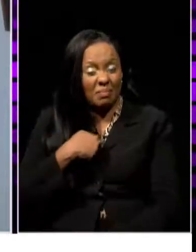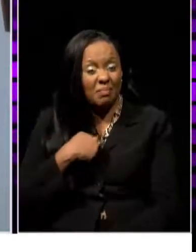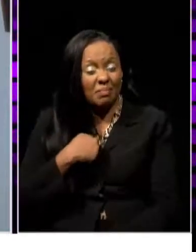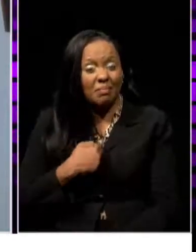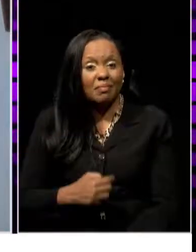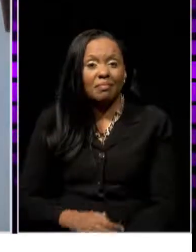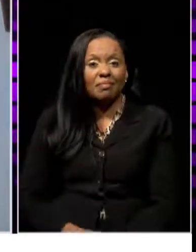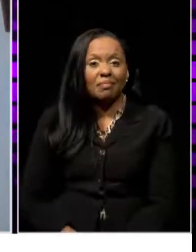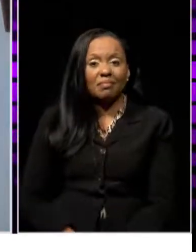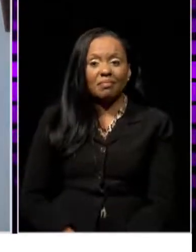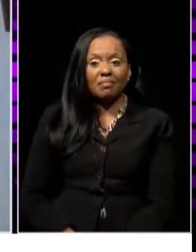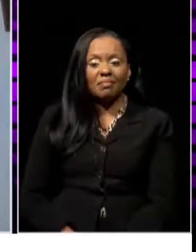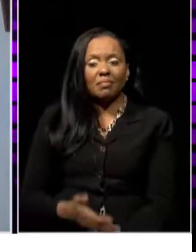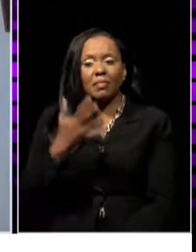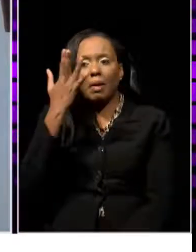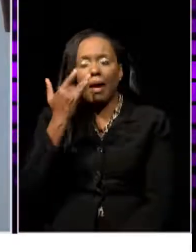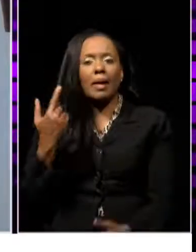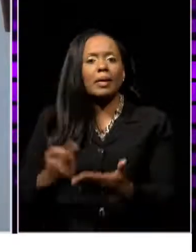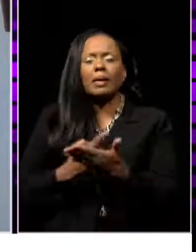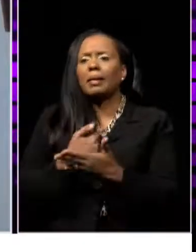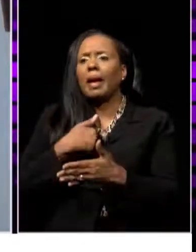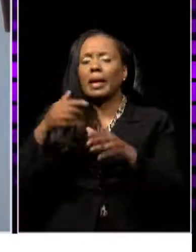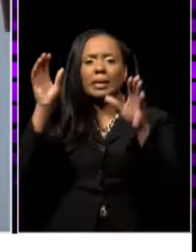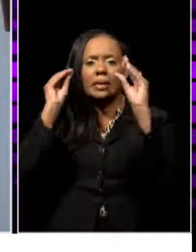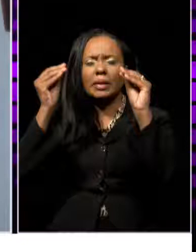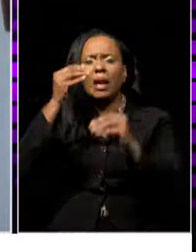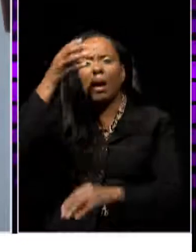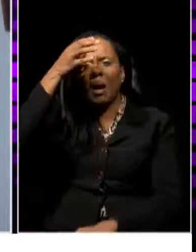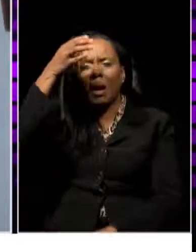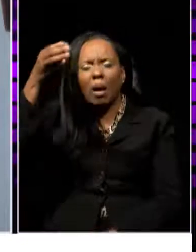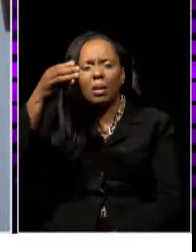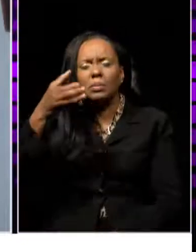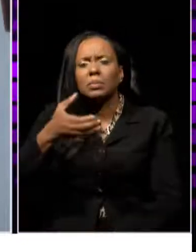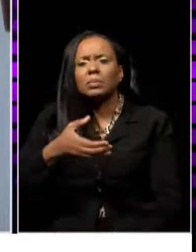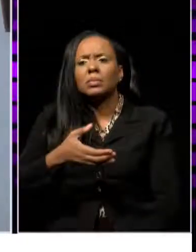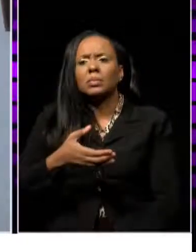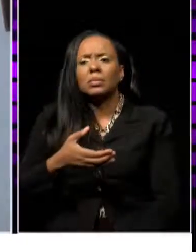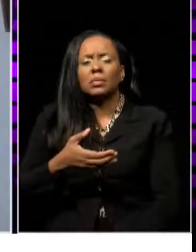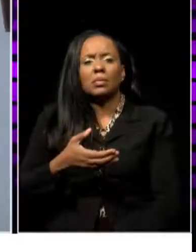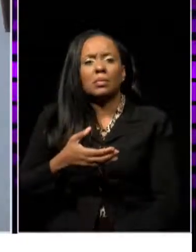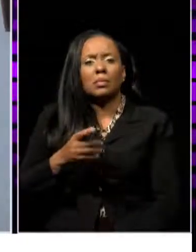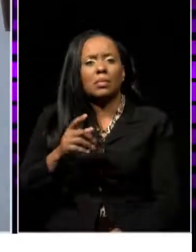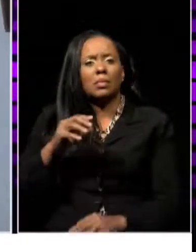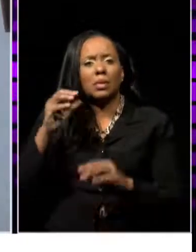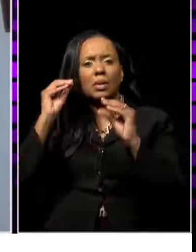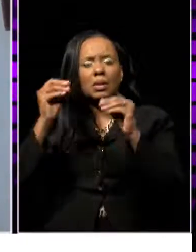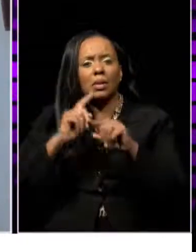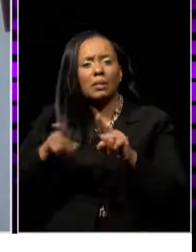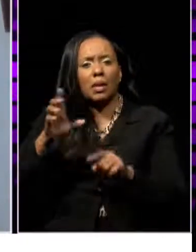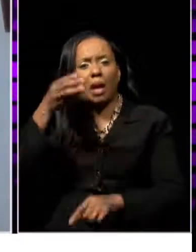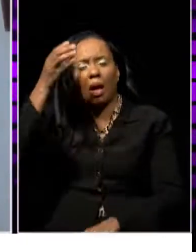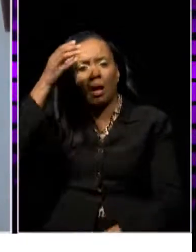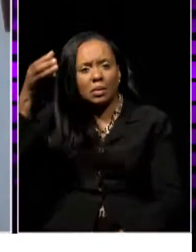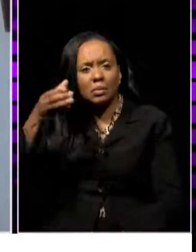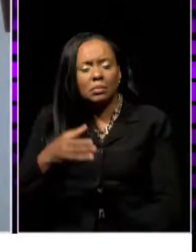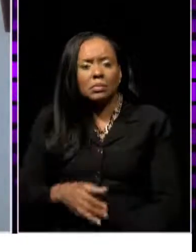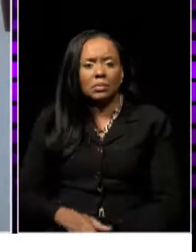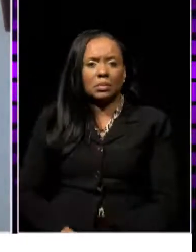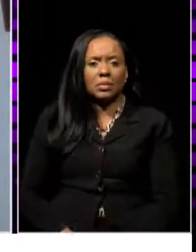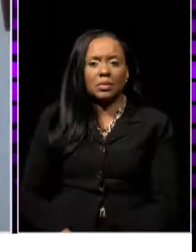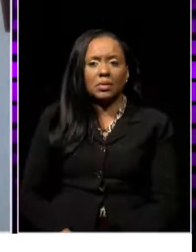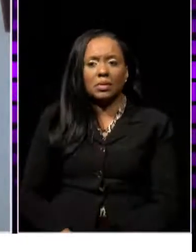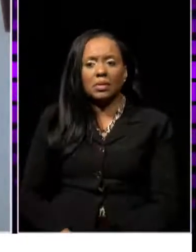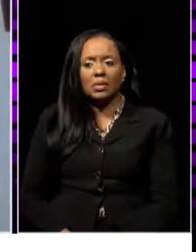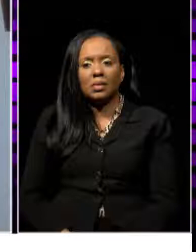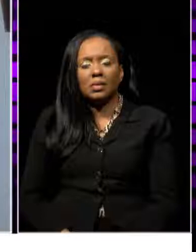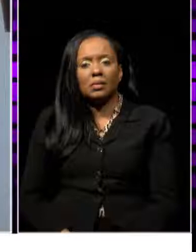because sometimes I would teach concepts that I know that are at the level of my students. So the difficulty comes where some students